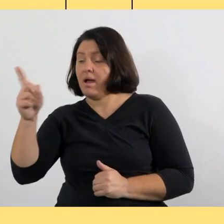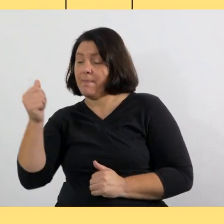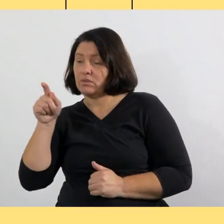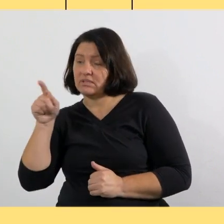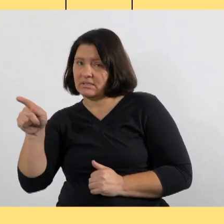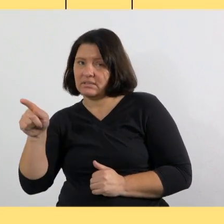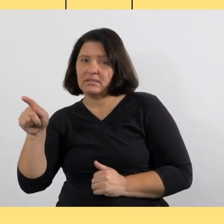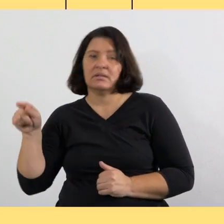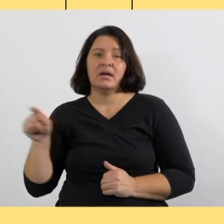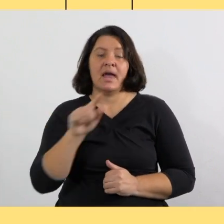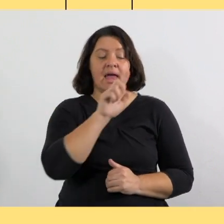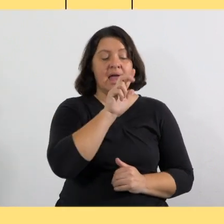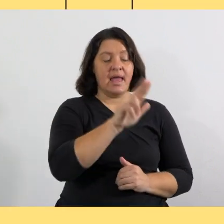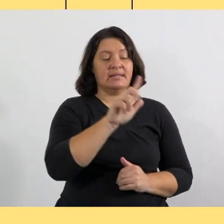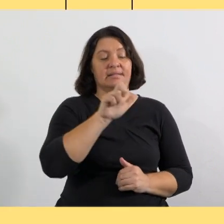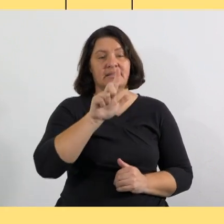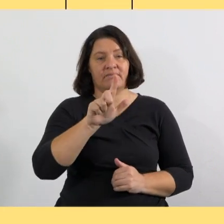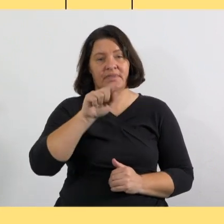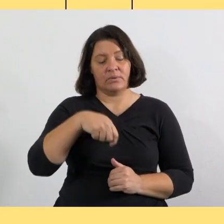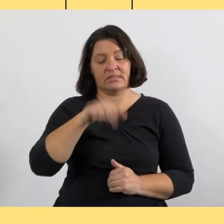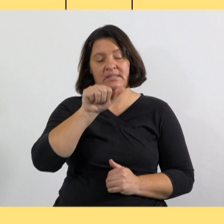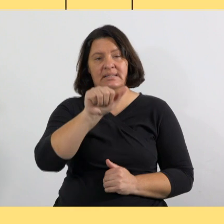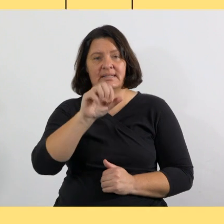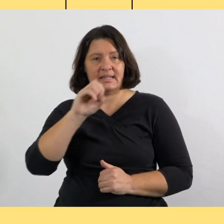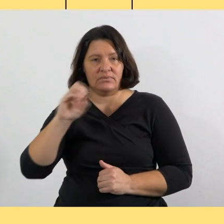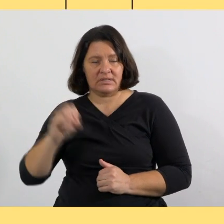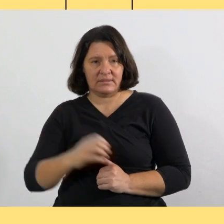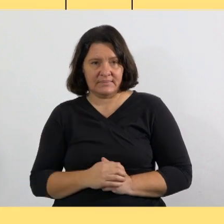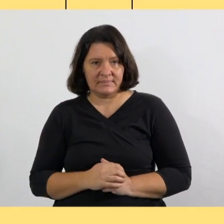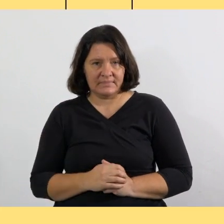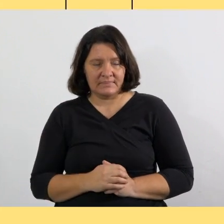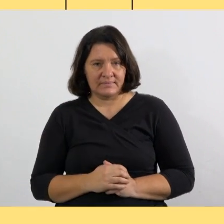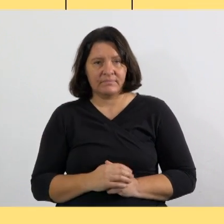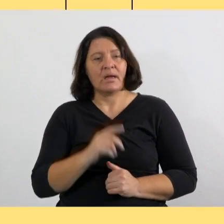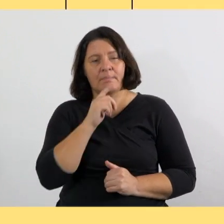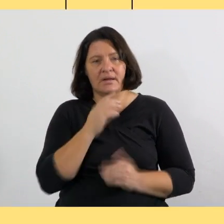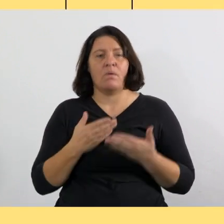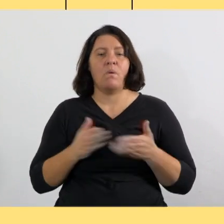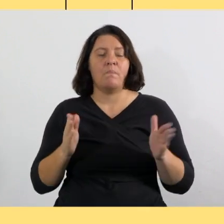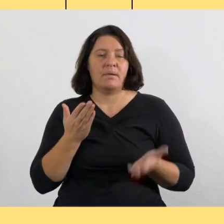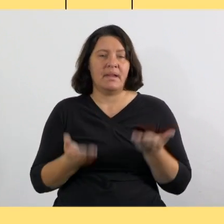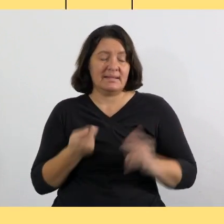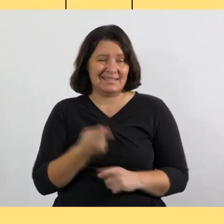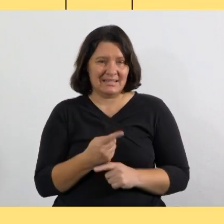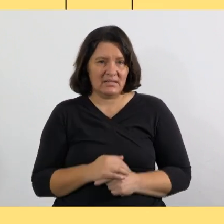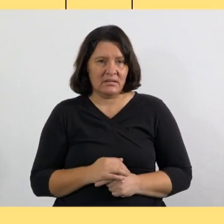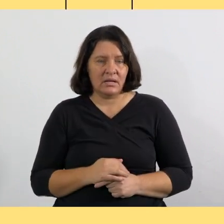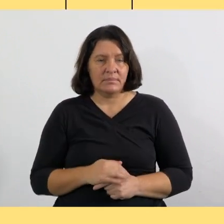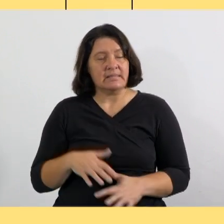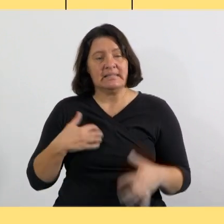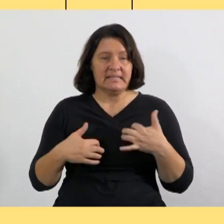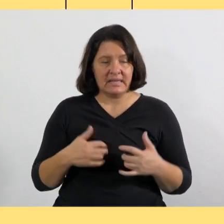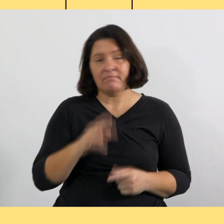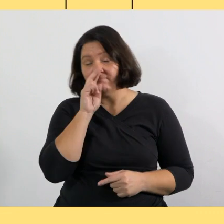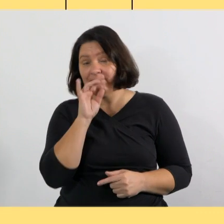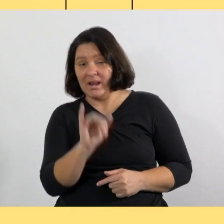87,600. That is my opening balance. I look forward now to getting journals and see how I can